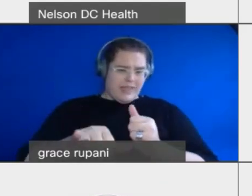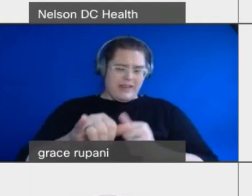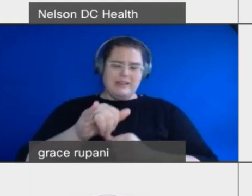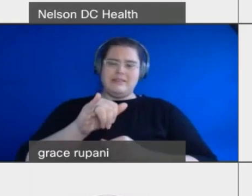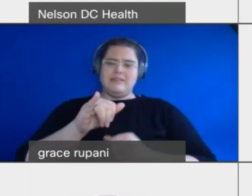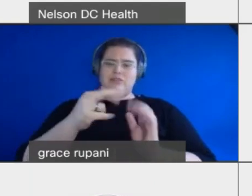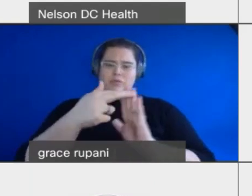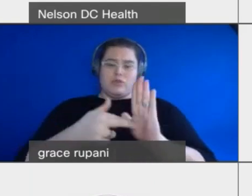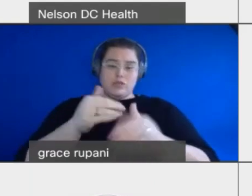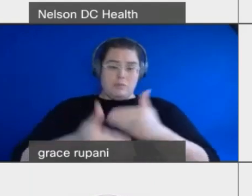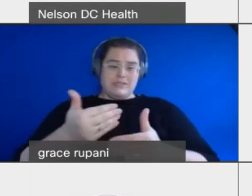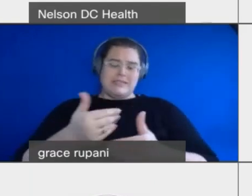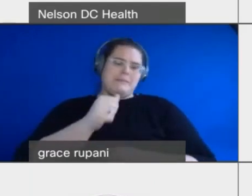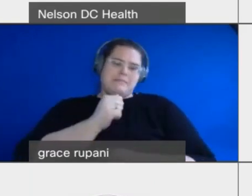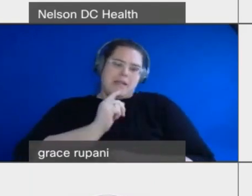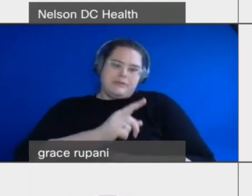registering.